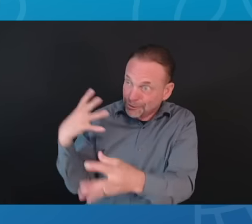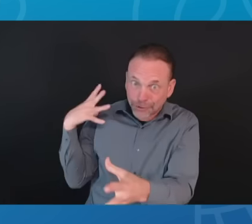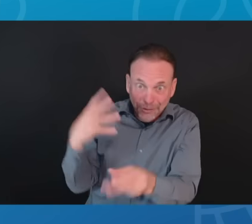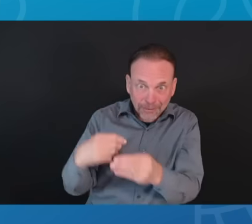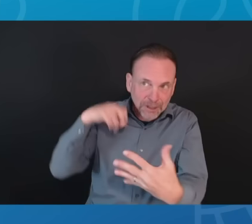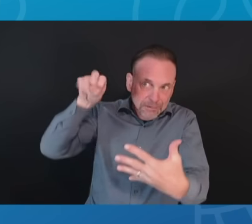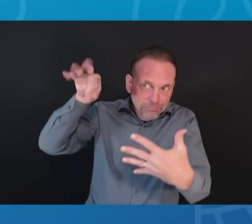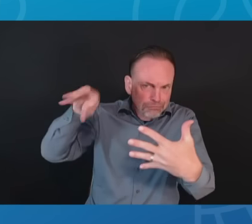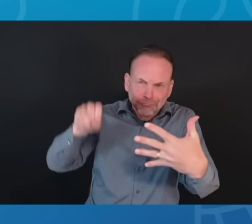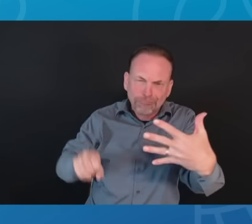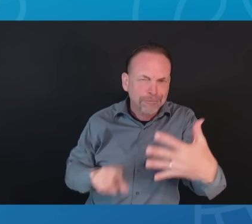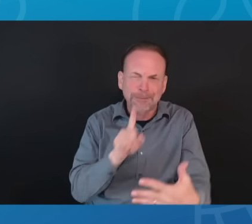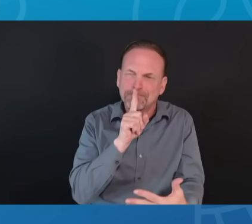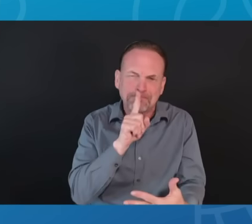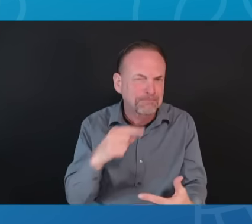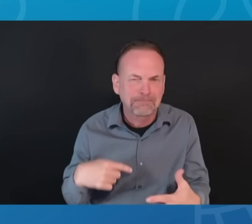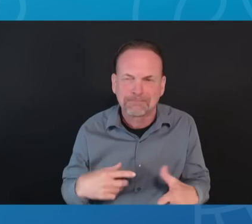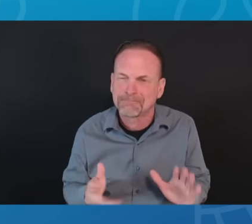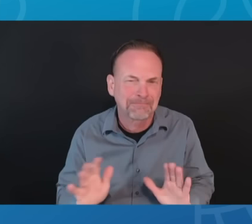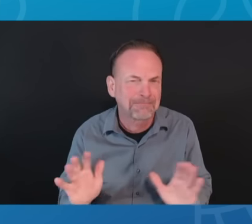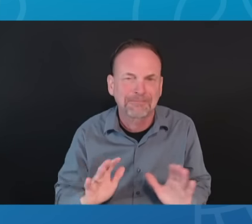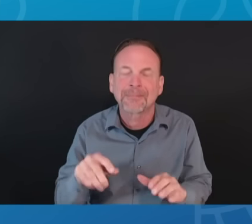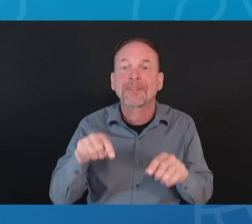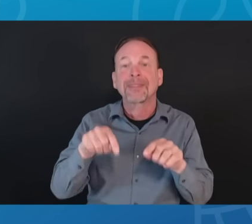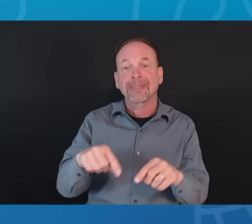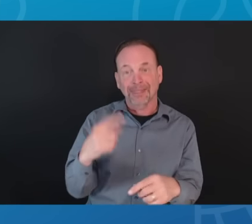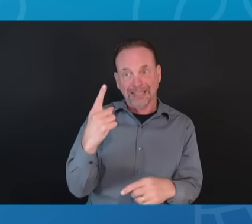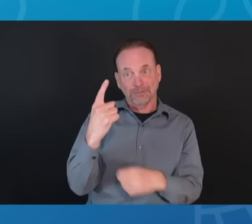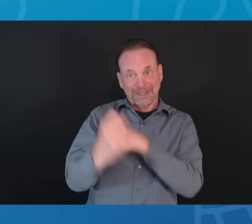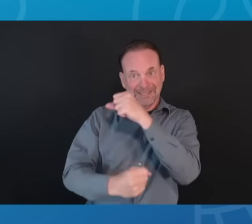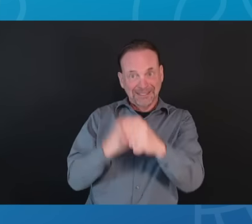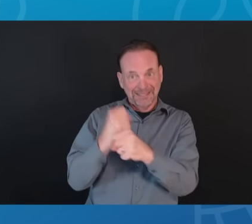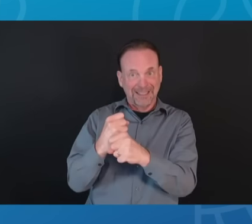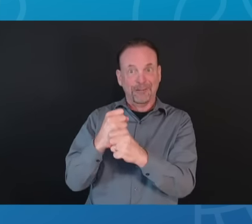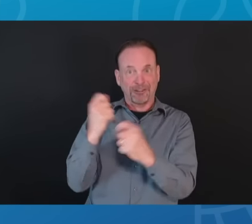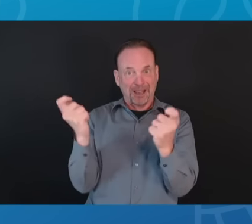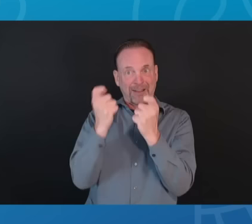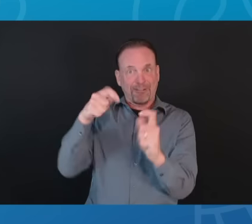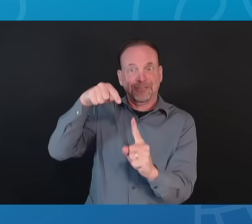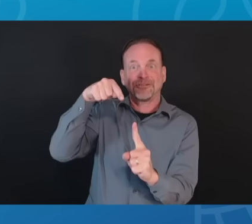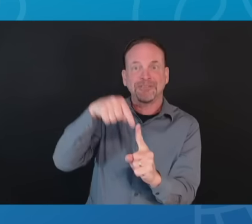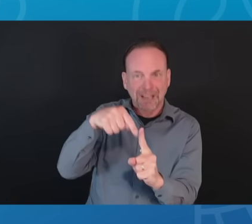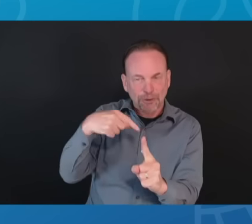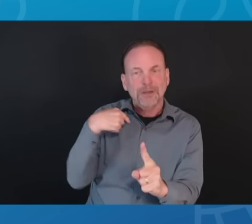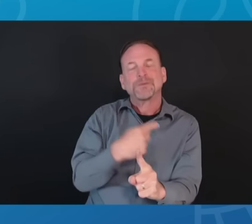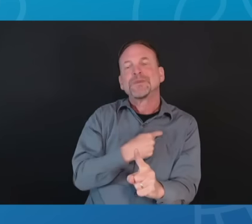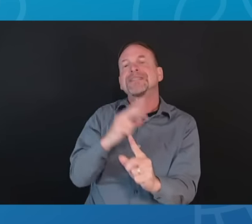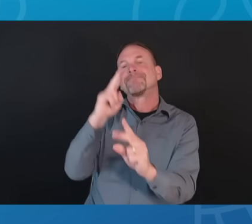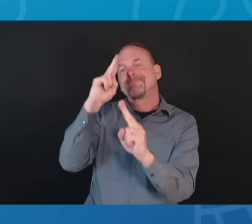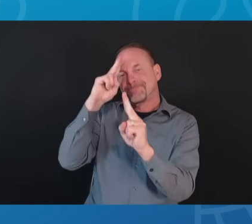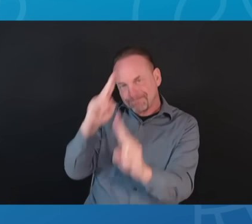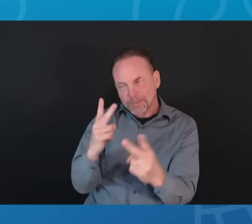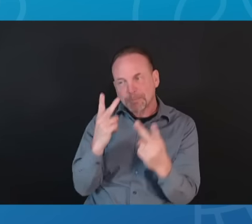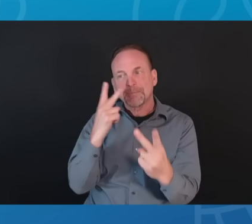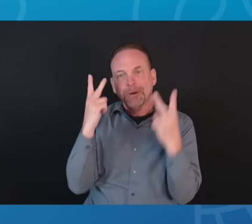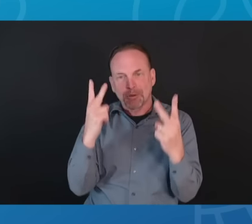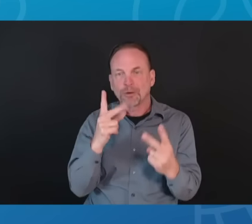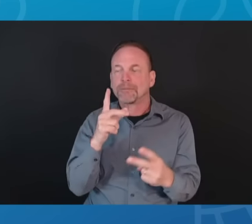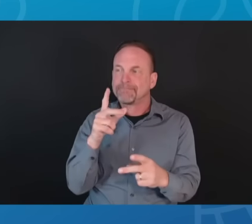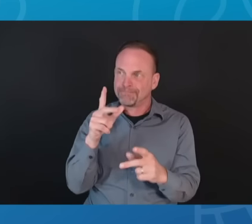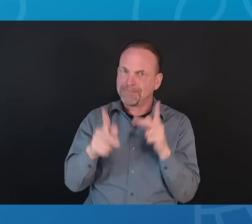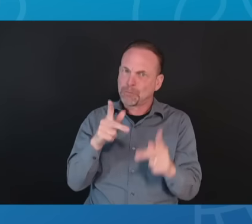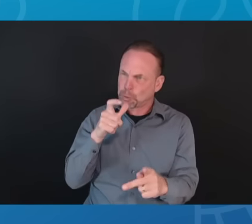attacks, to memorialize the people who were killed as part of those attacks. And do you have any update on the investigation into